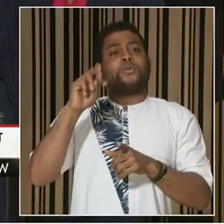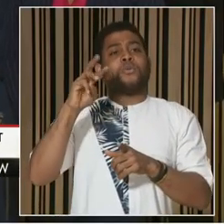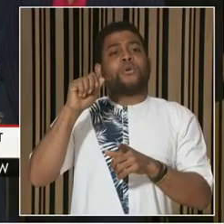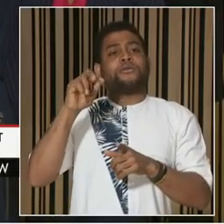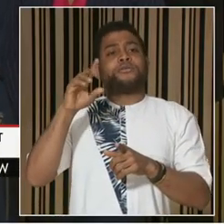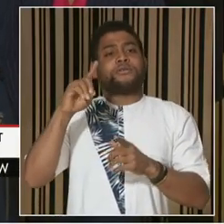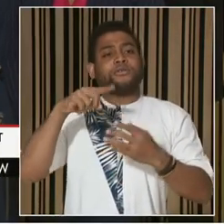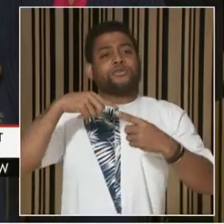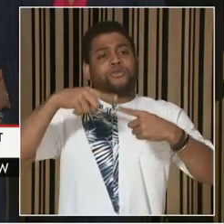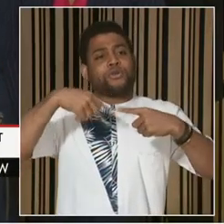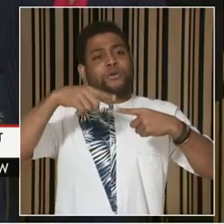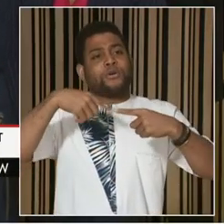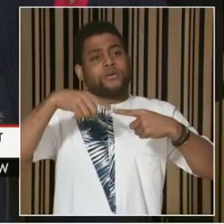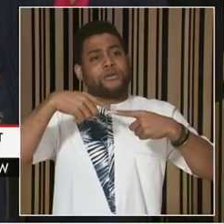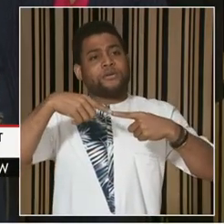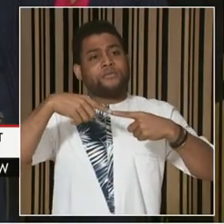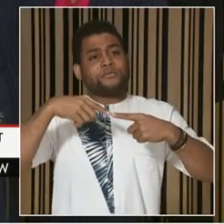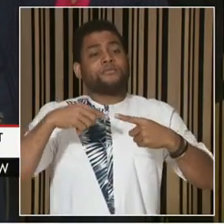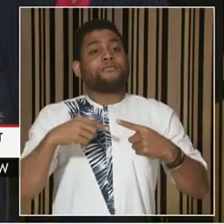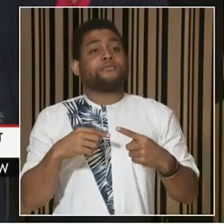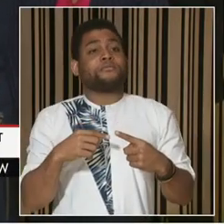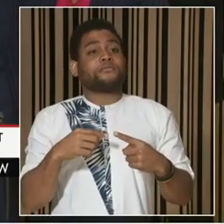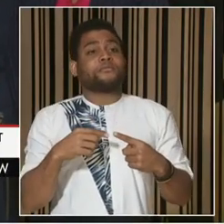expand a little bit more on Winston